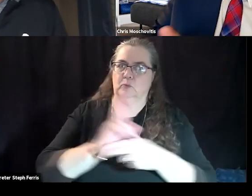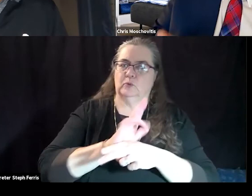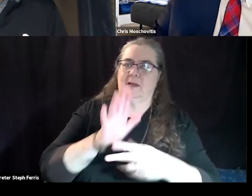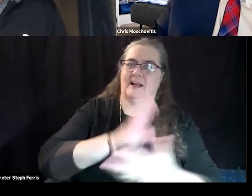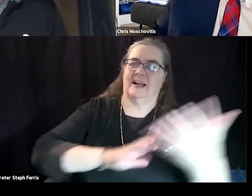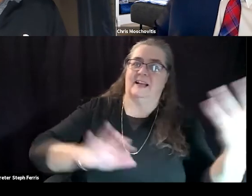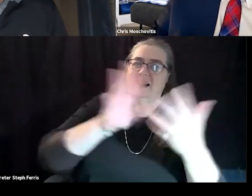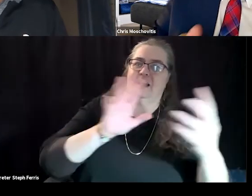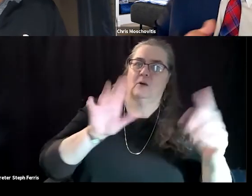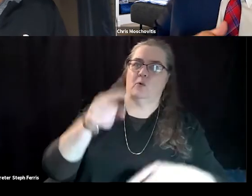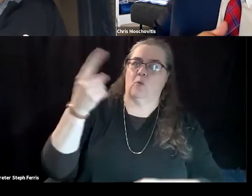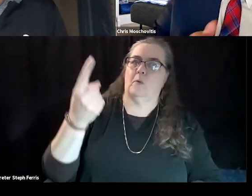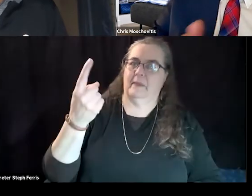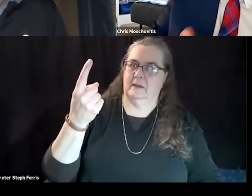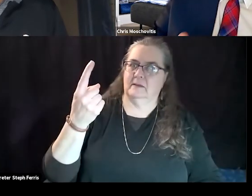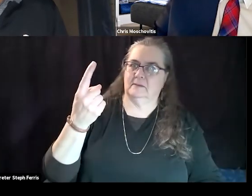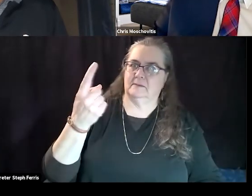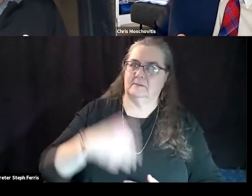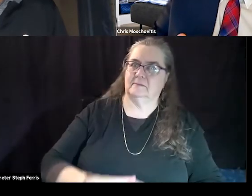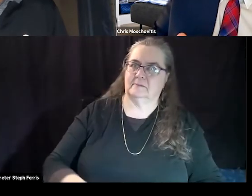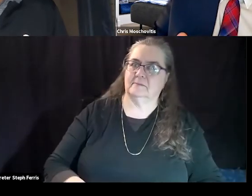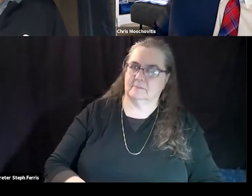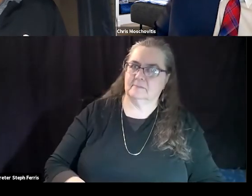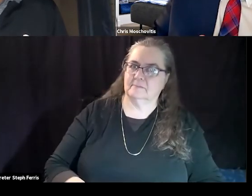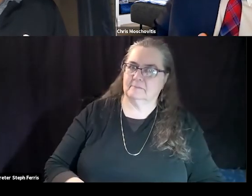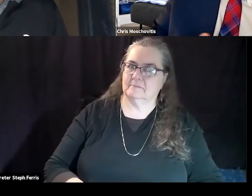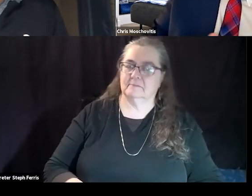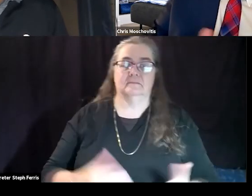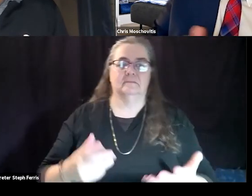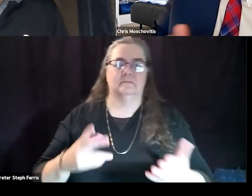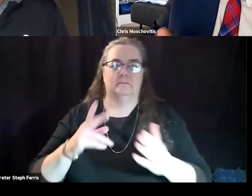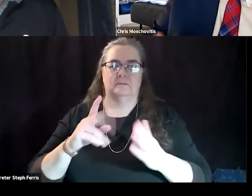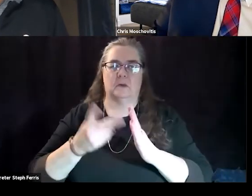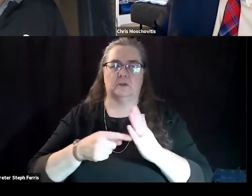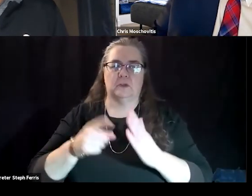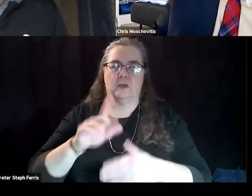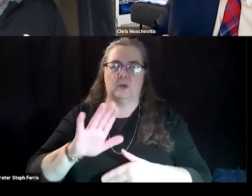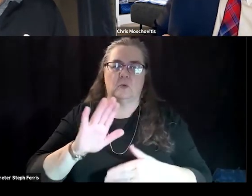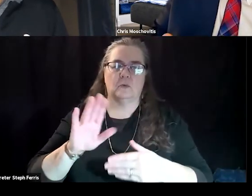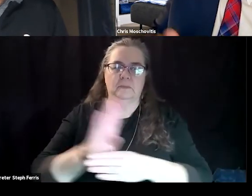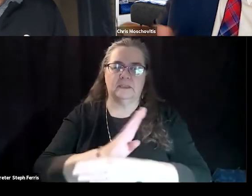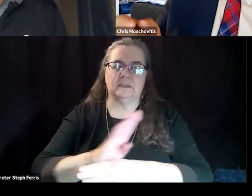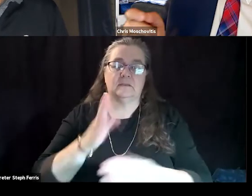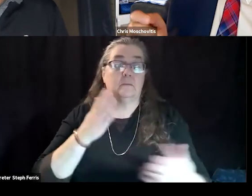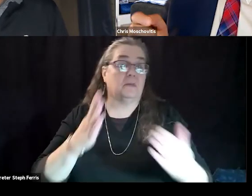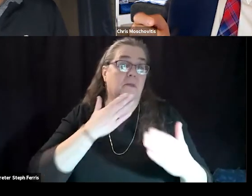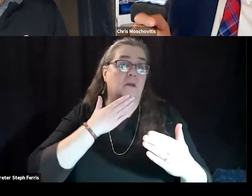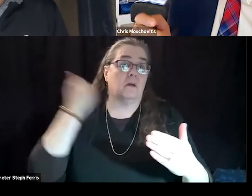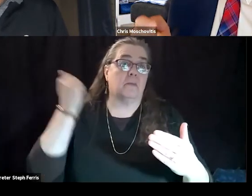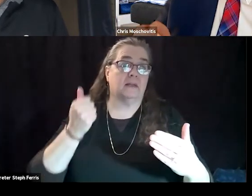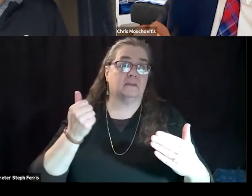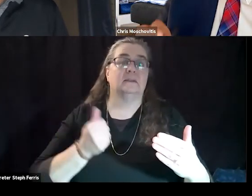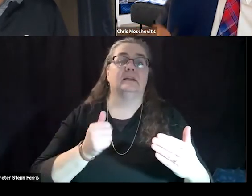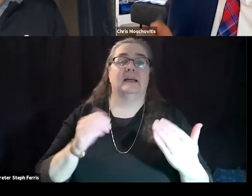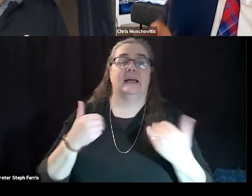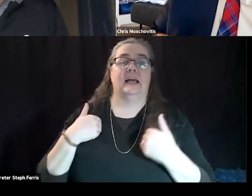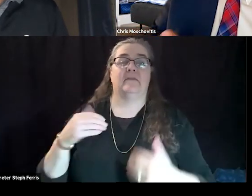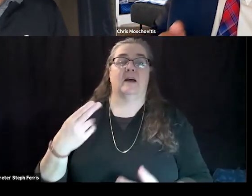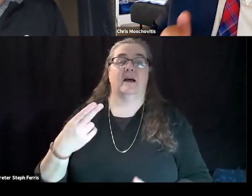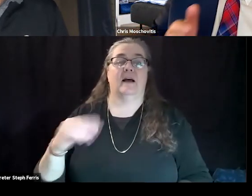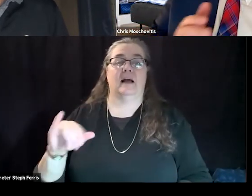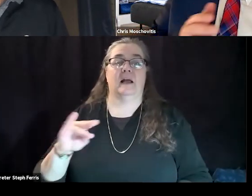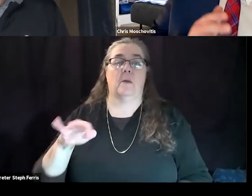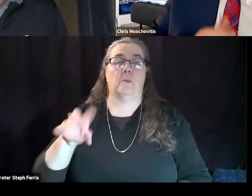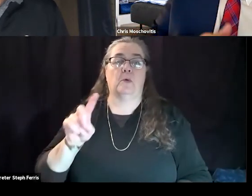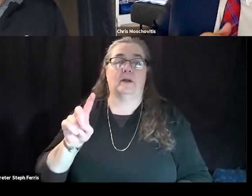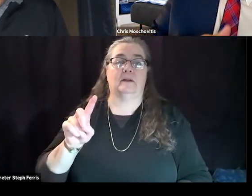be more appropriate, architecturally speaking, to have a hybrid cloud. even when you're putting all your